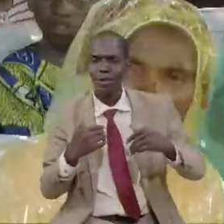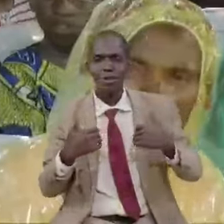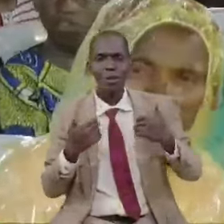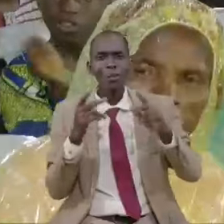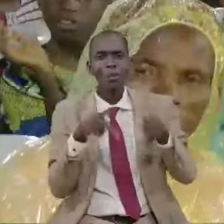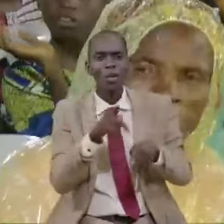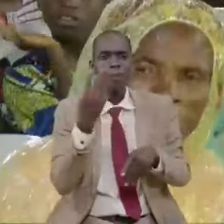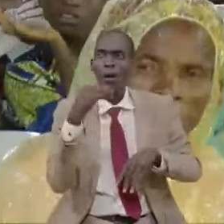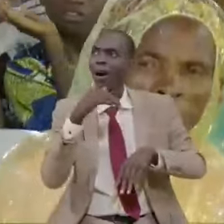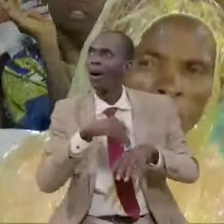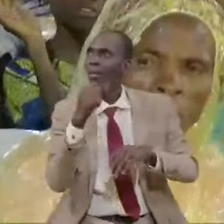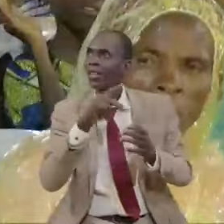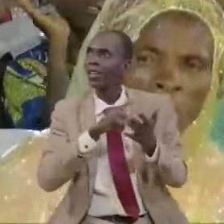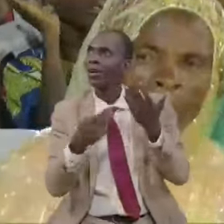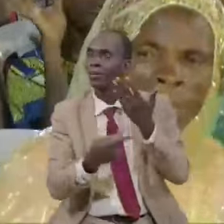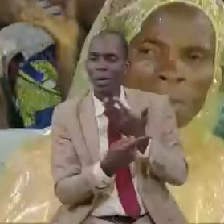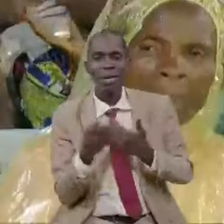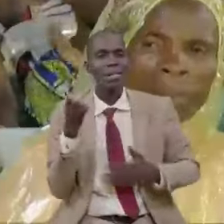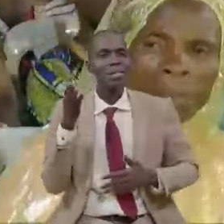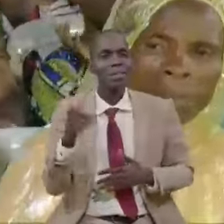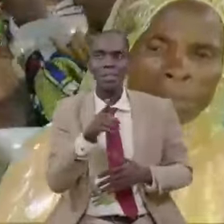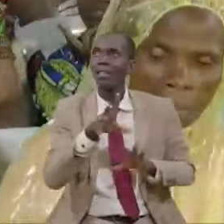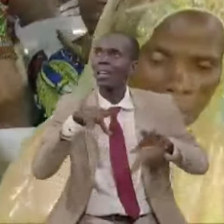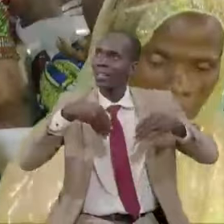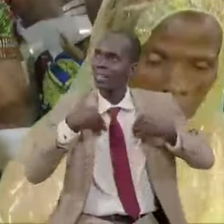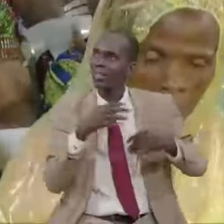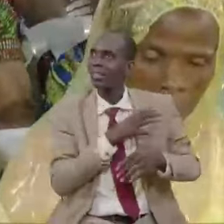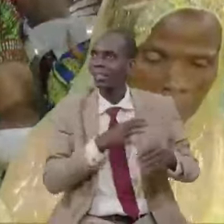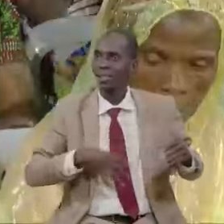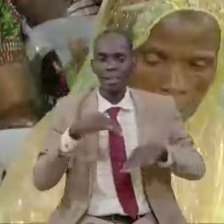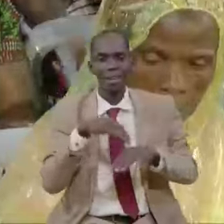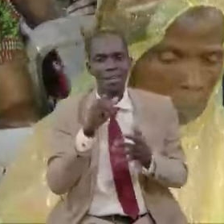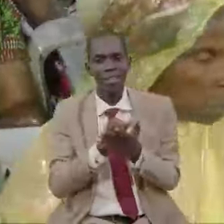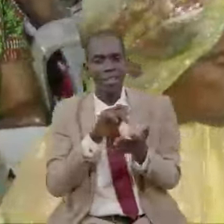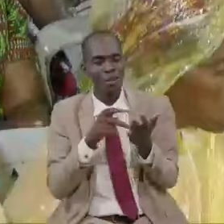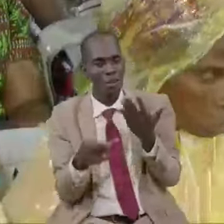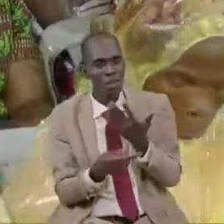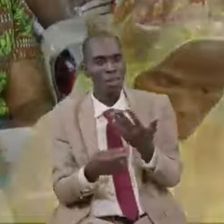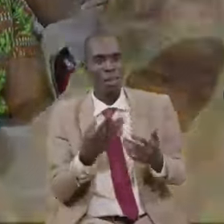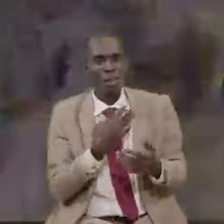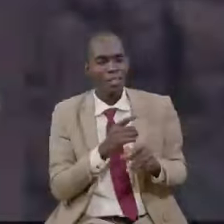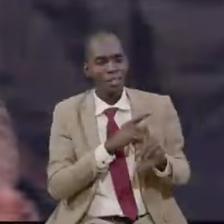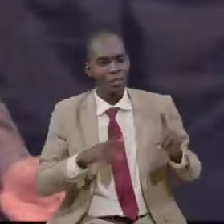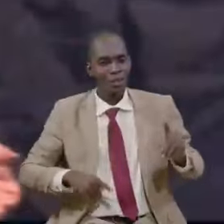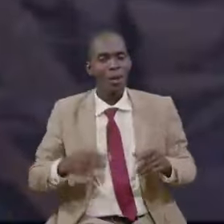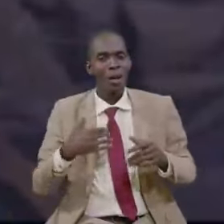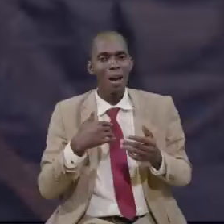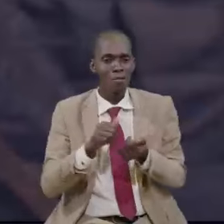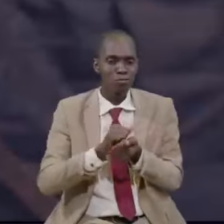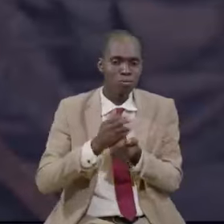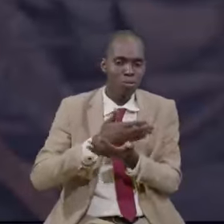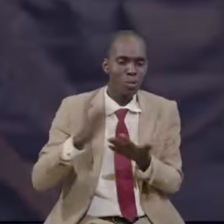he gave his life to the Lord. And the Lord has taken the sin, the shame, the guilt,